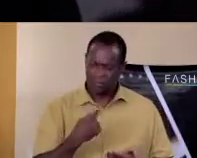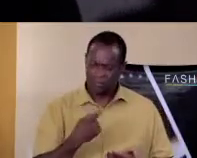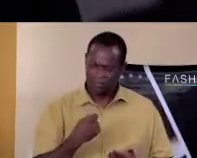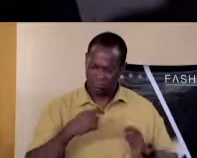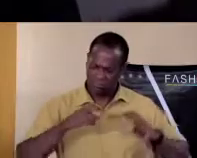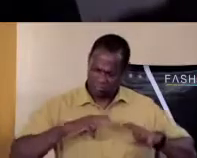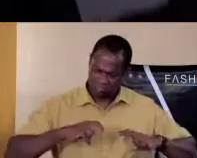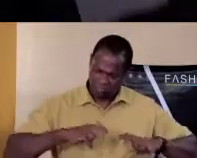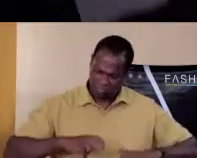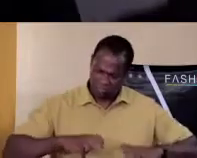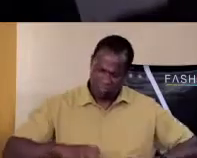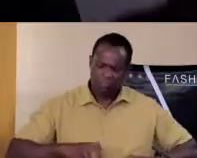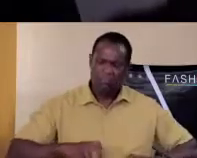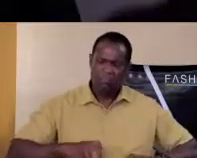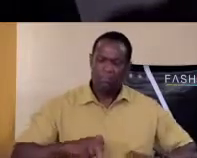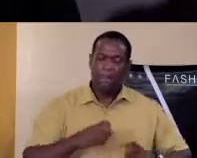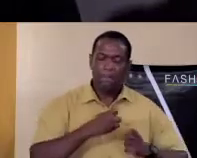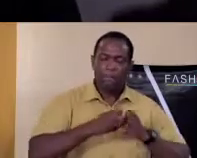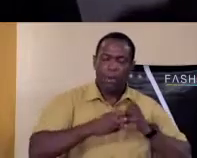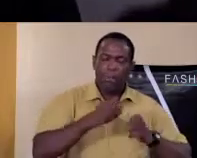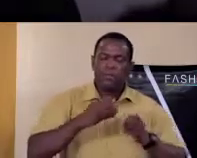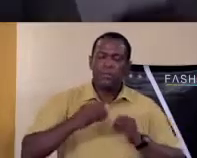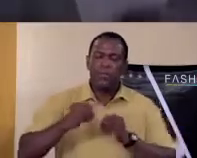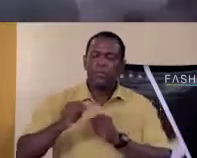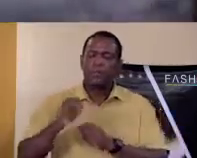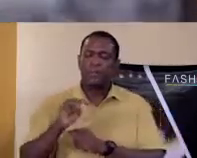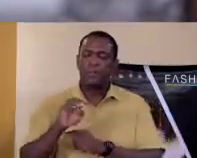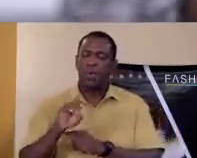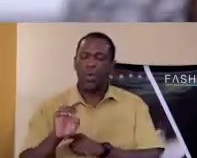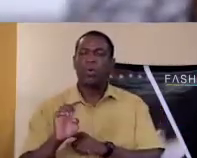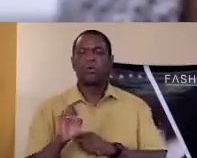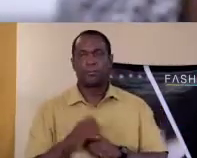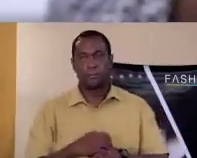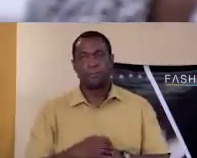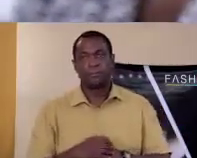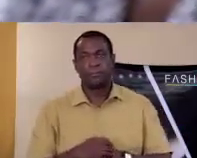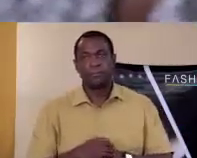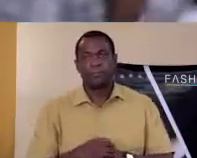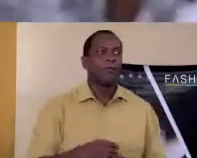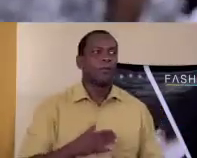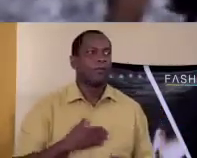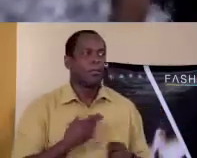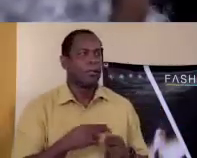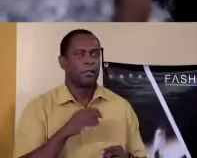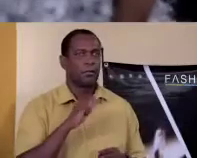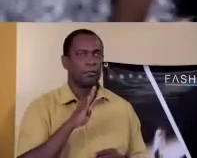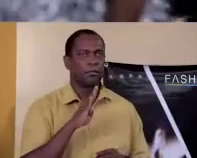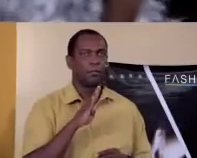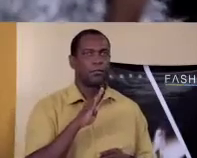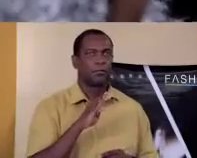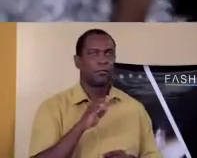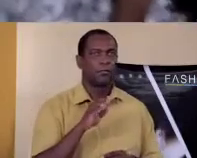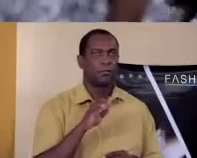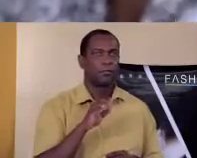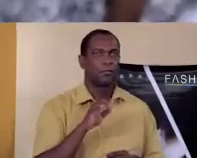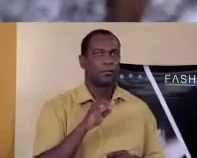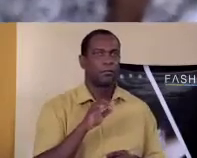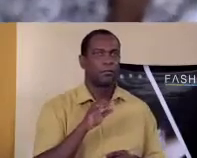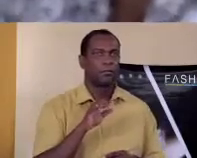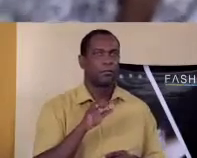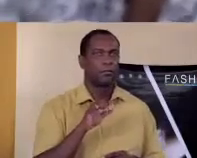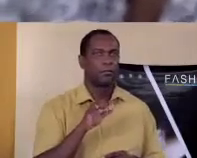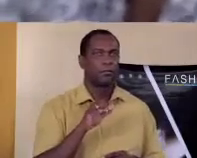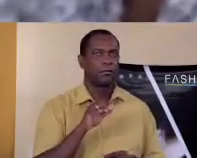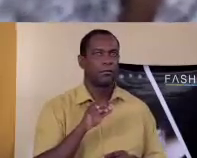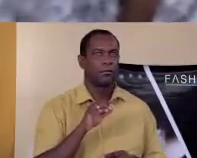by. Otherwise, you will sink. Good day, everyone. I'm Avanel Richards. I just have a quick